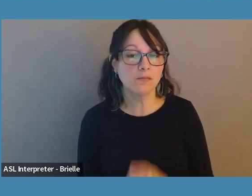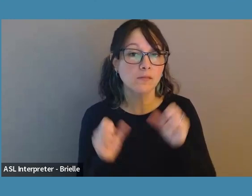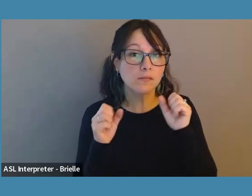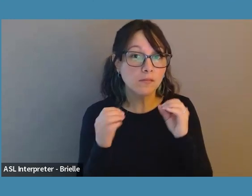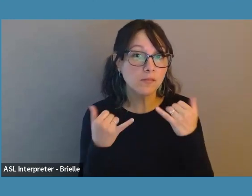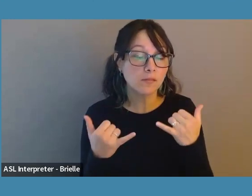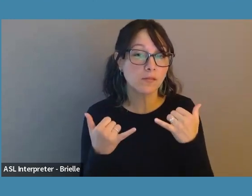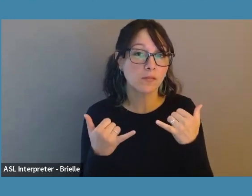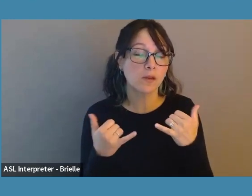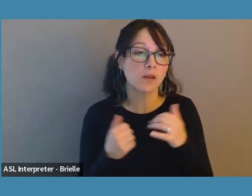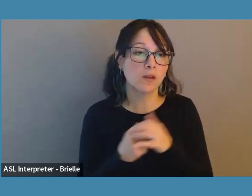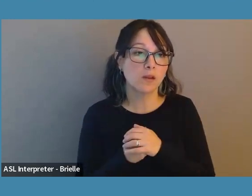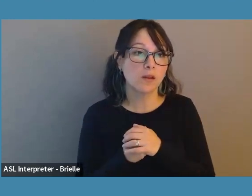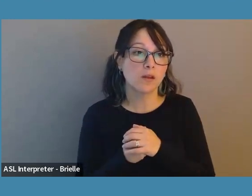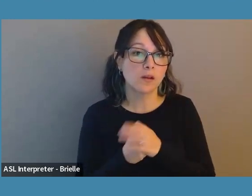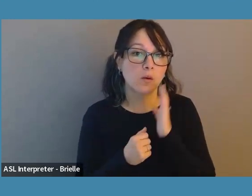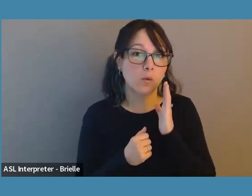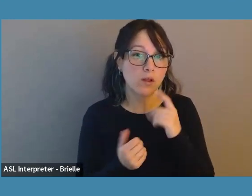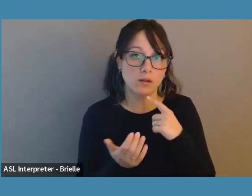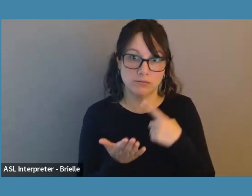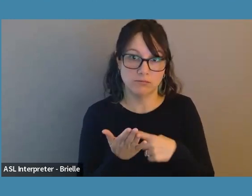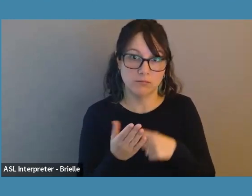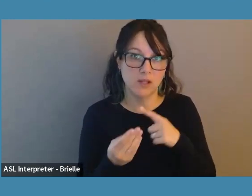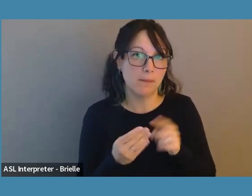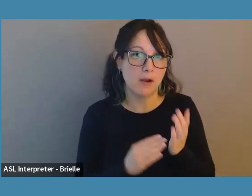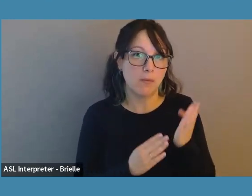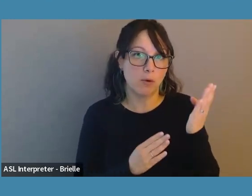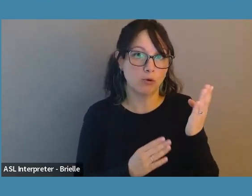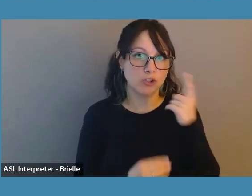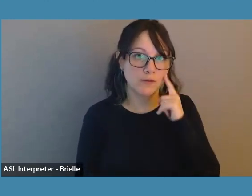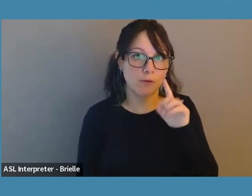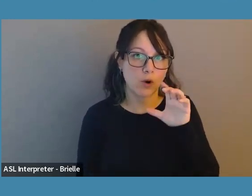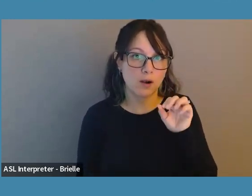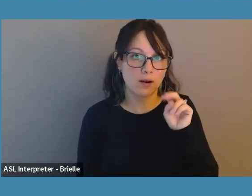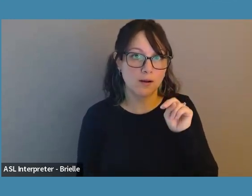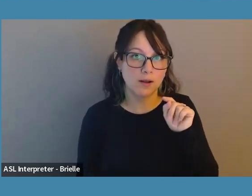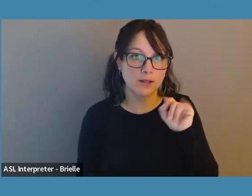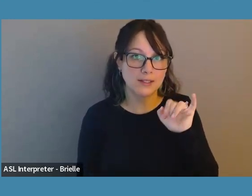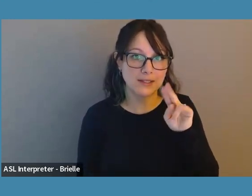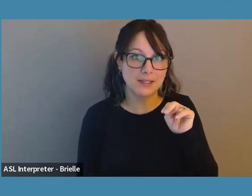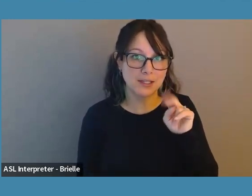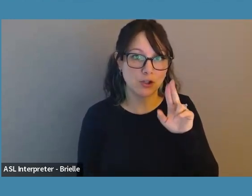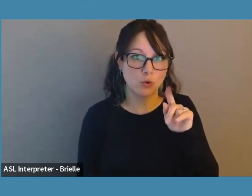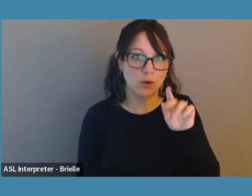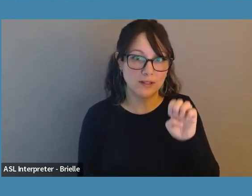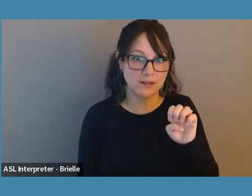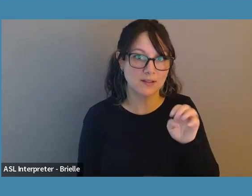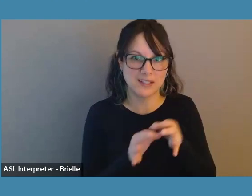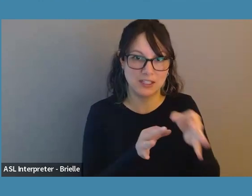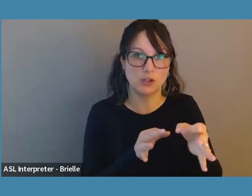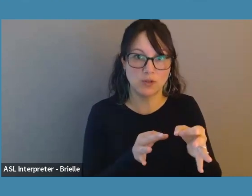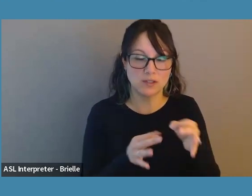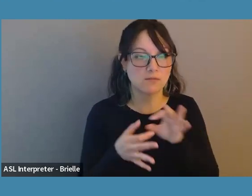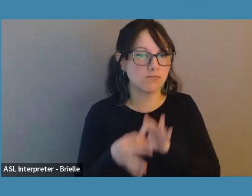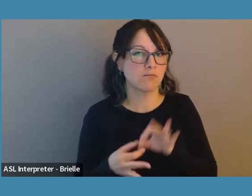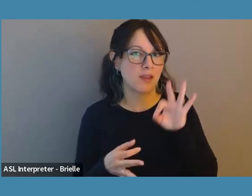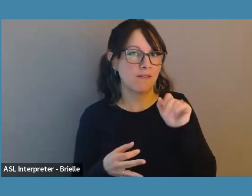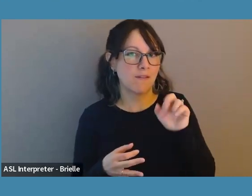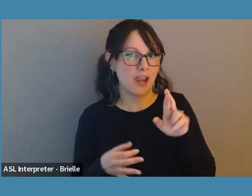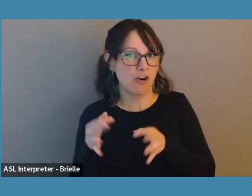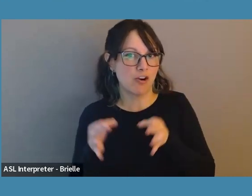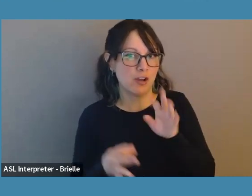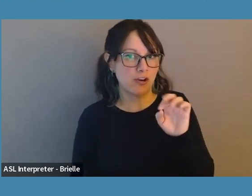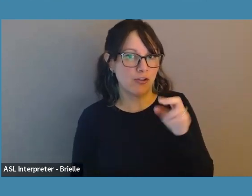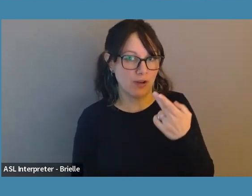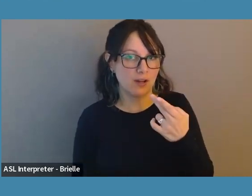So today we are talking strictly about motions for continuance in the context of a fair hearing. You might be